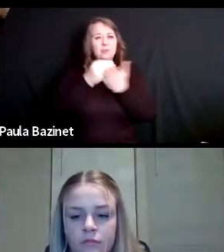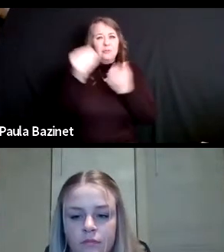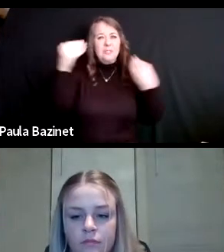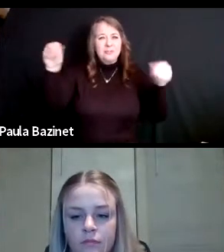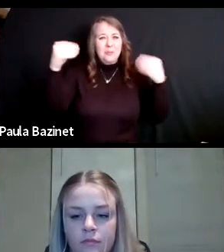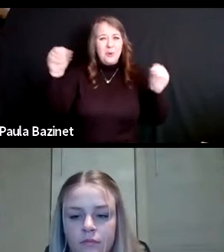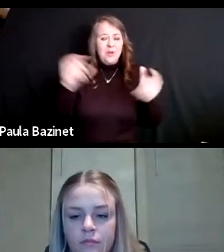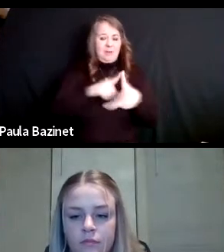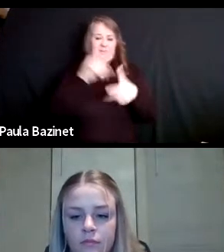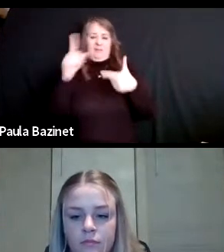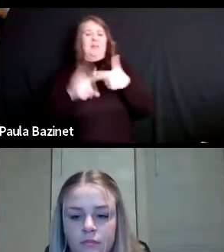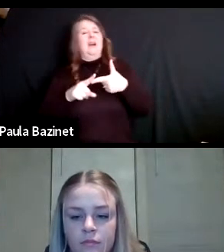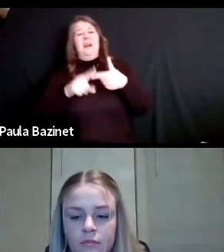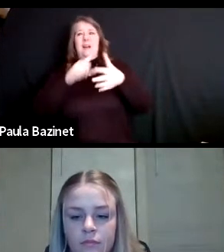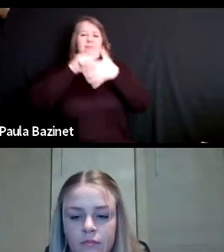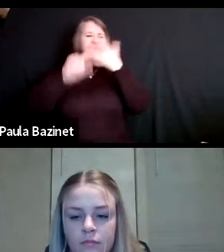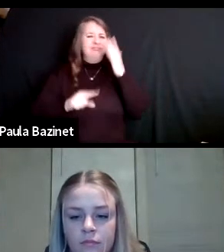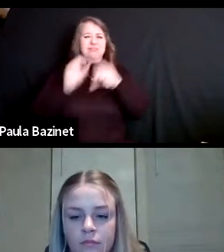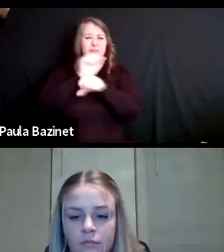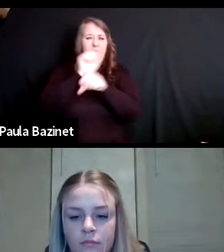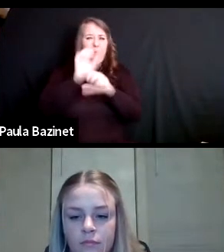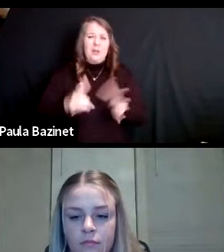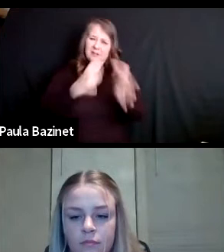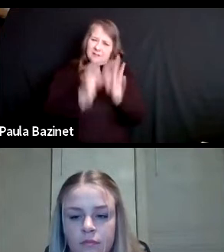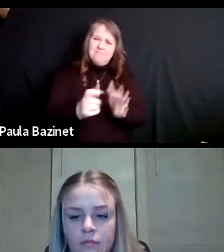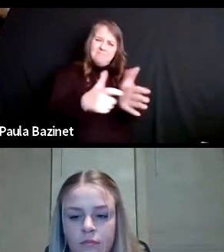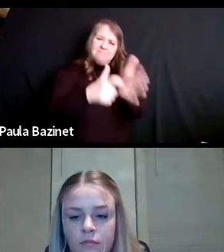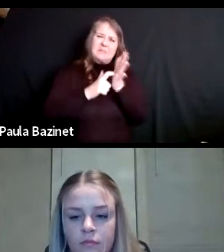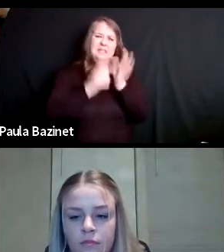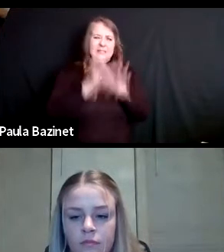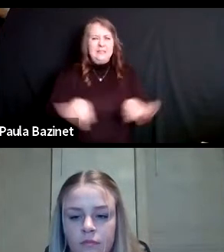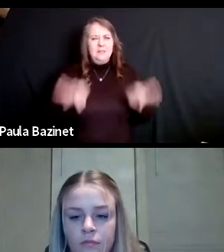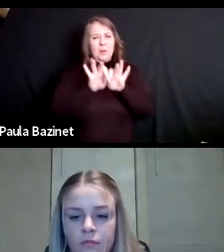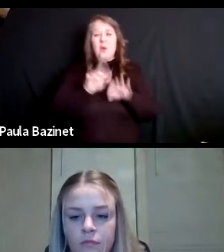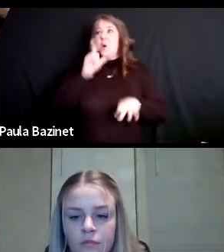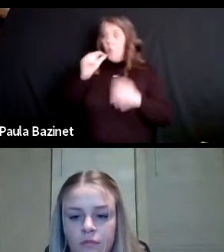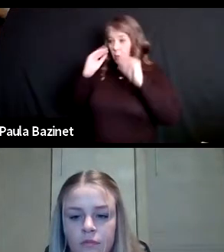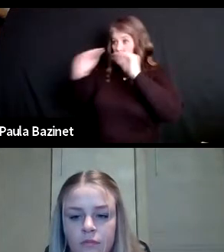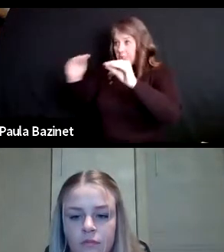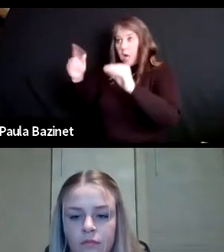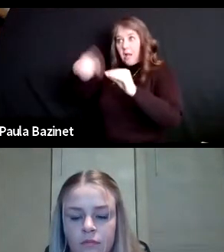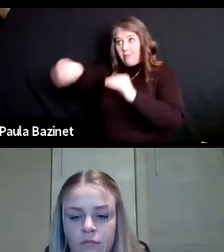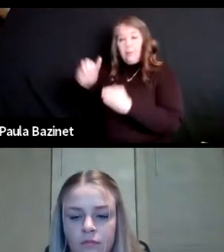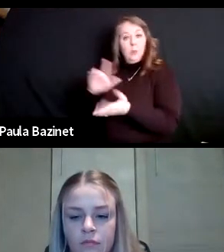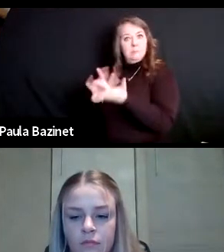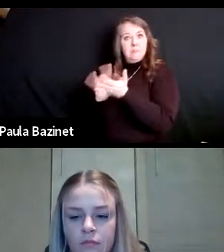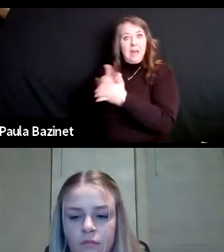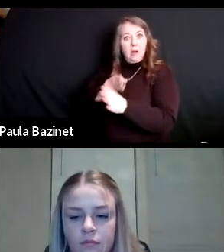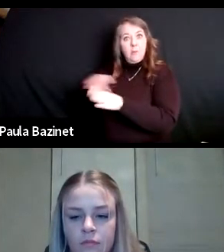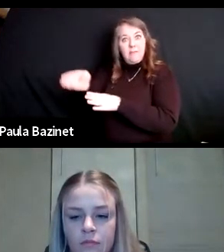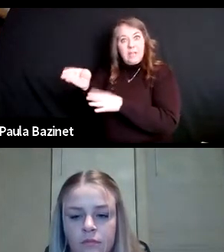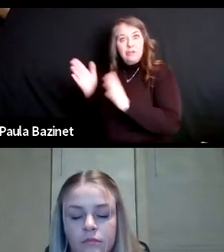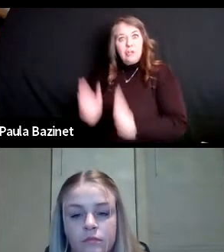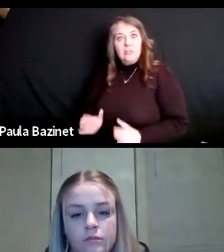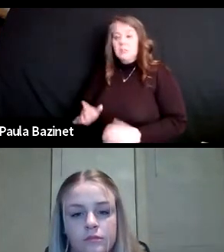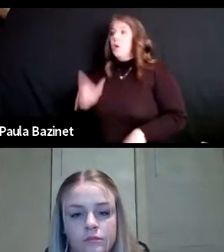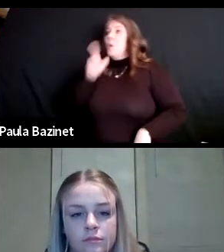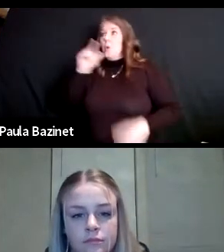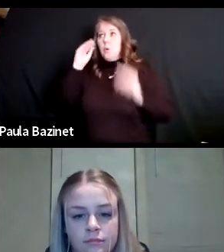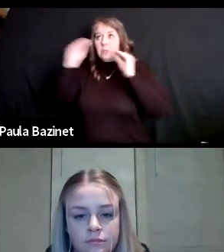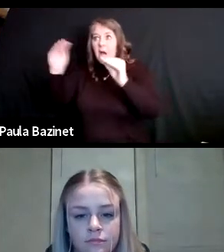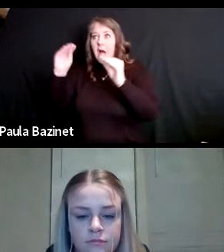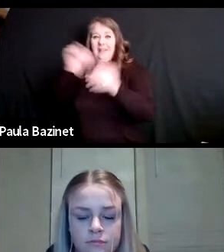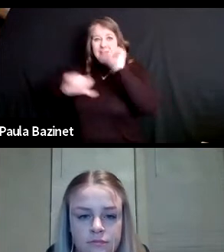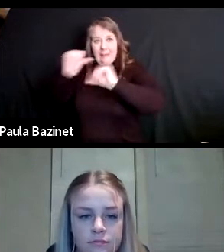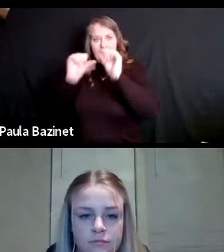Pfizer and Moderna to create a vaccine for COVID? Who else educated our medical professionals to help the sick? However, teachers are lucky, because we